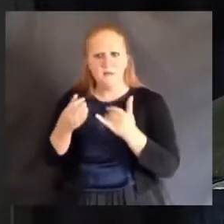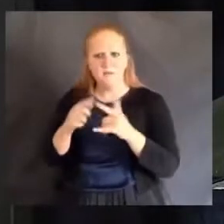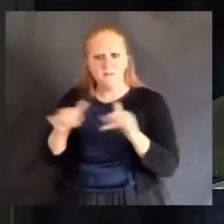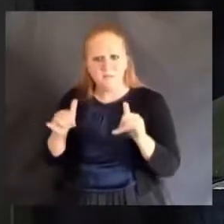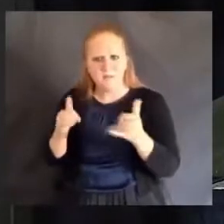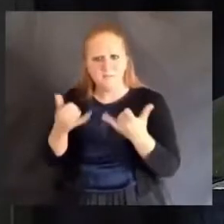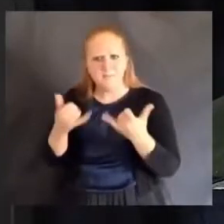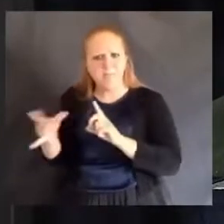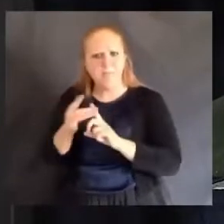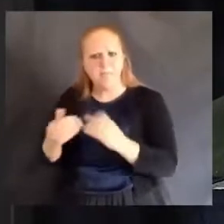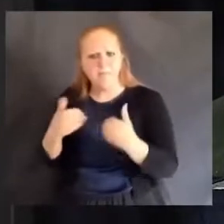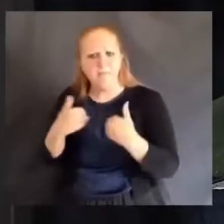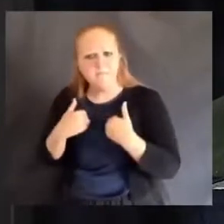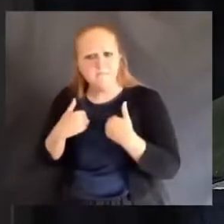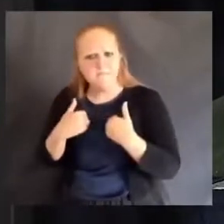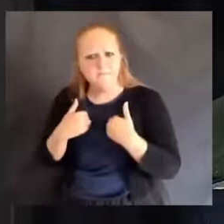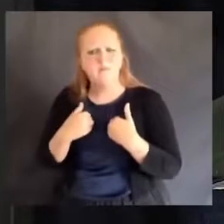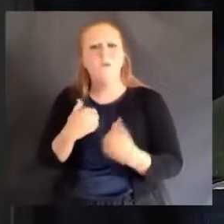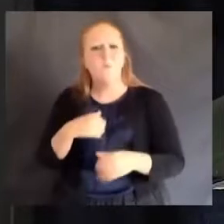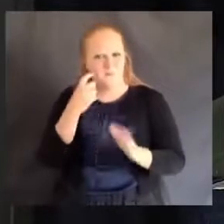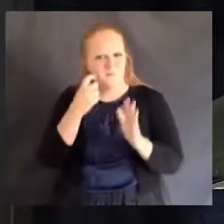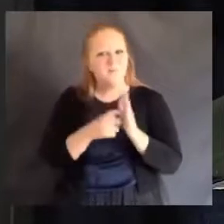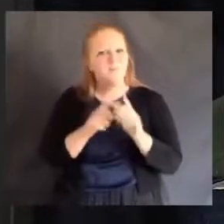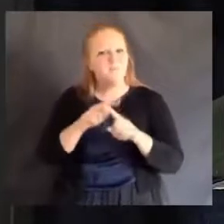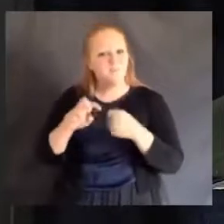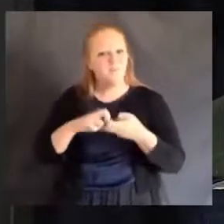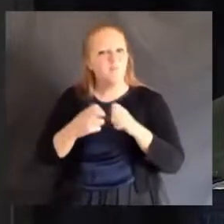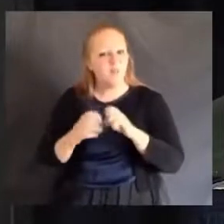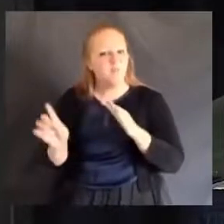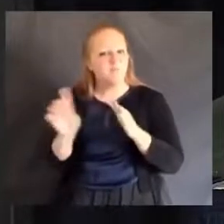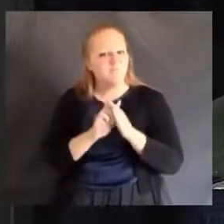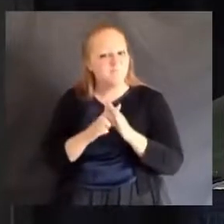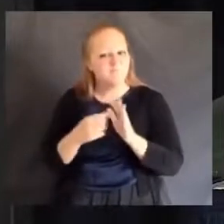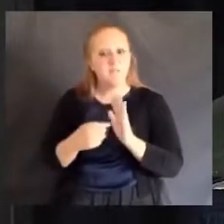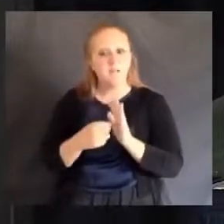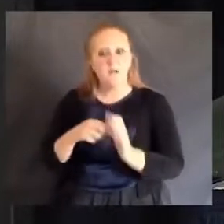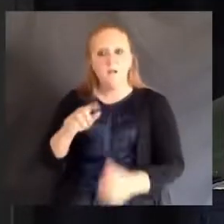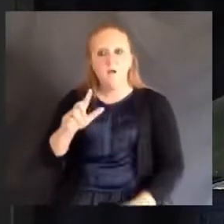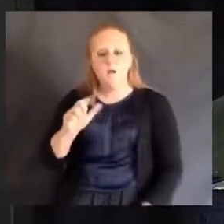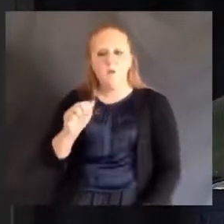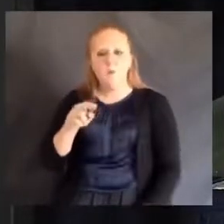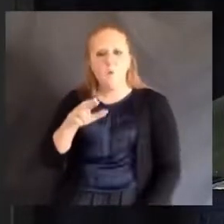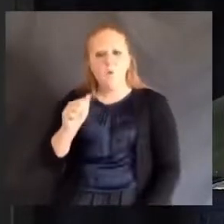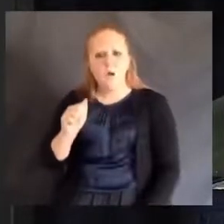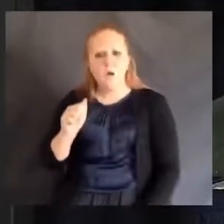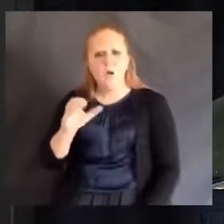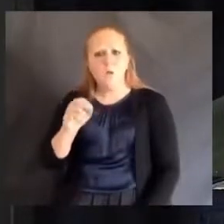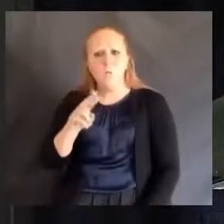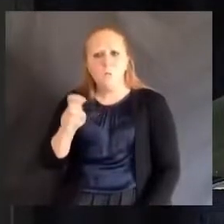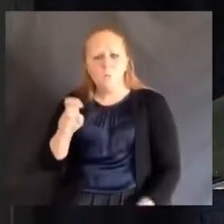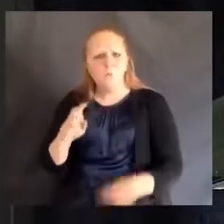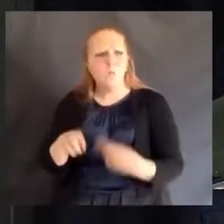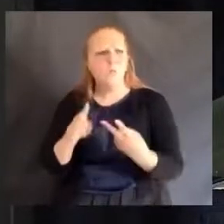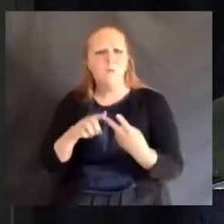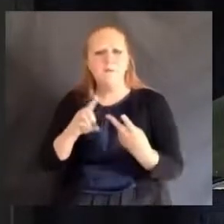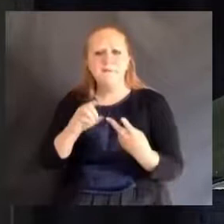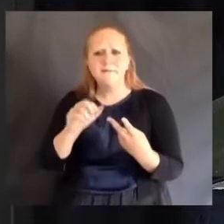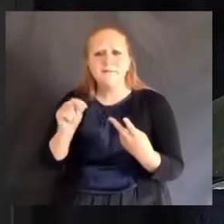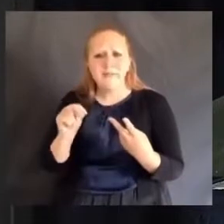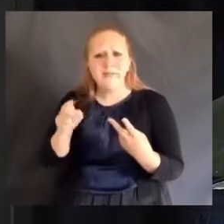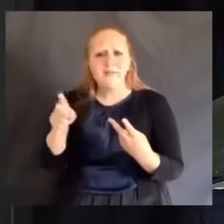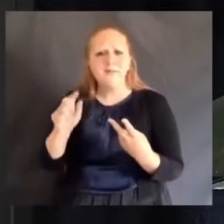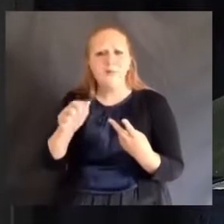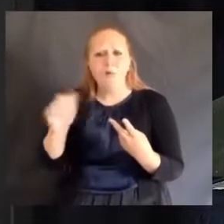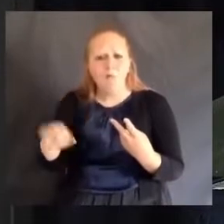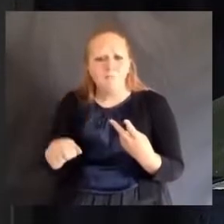you're seeing issues crop up. I saw Laura Kern talking about this in Long Island, Dan McCoy talking about this in Albany. You've seen Phil Murphy talk